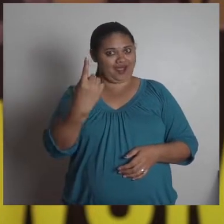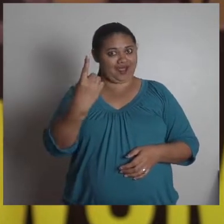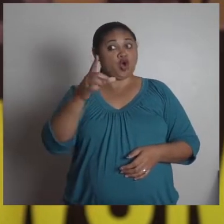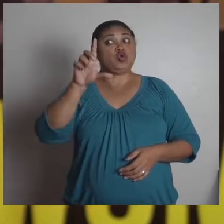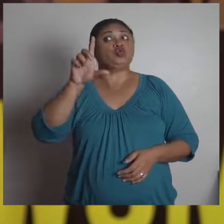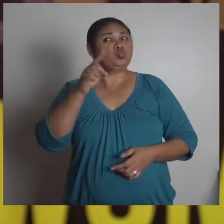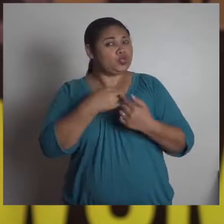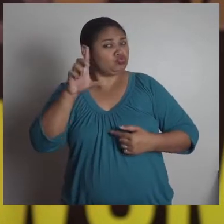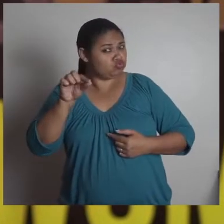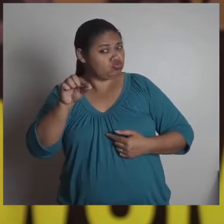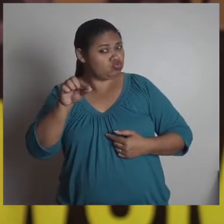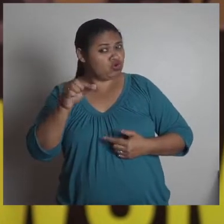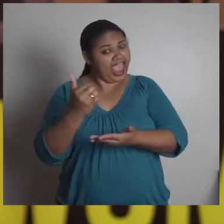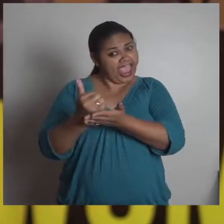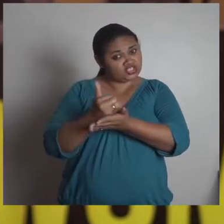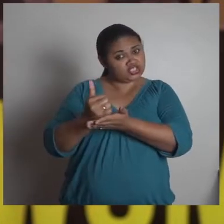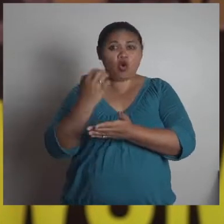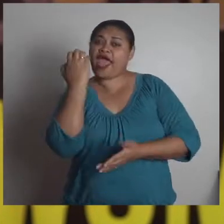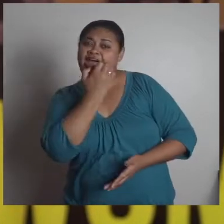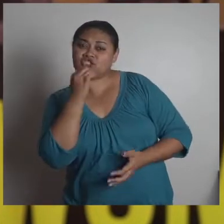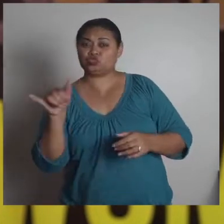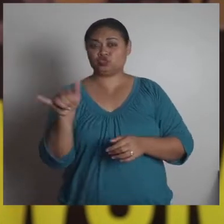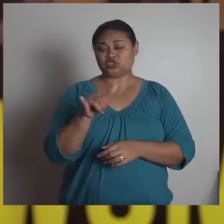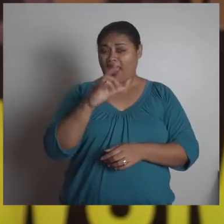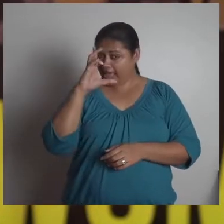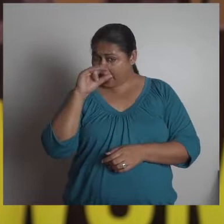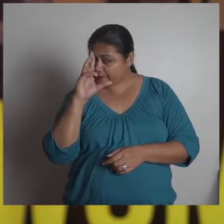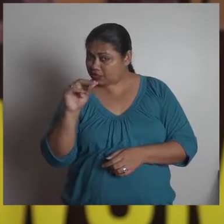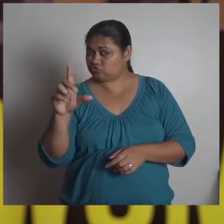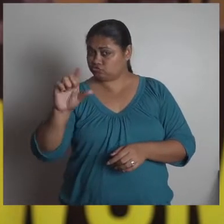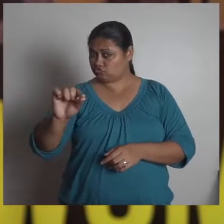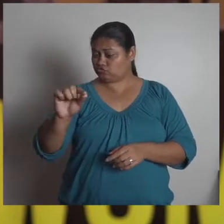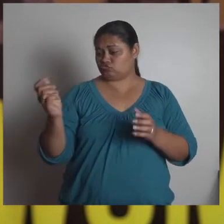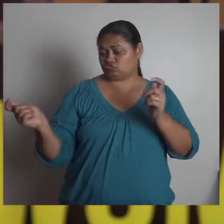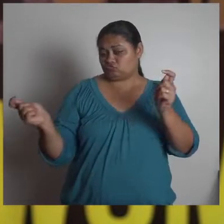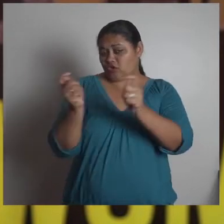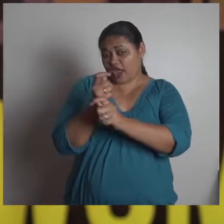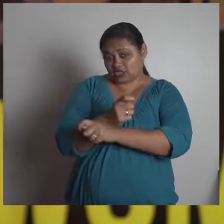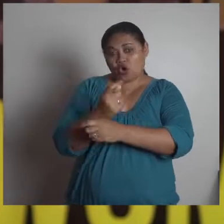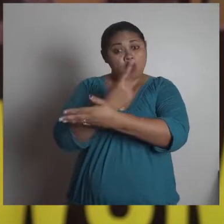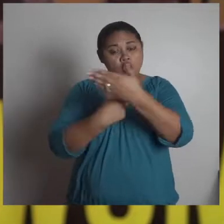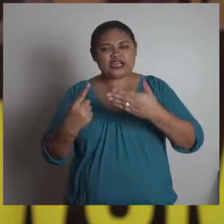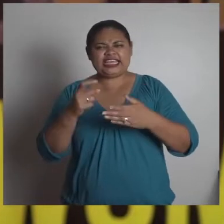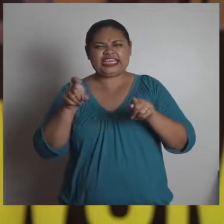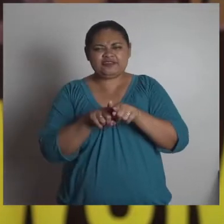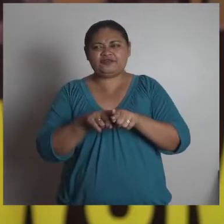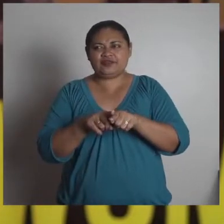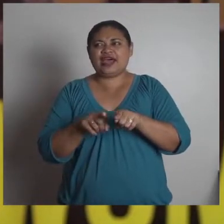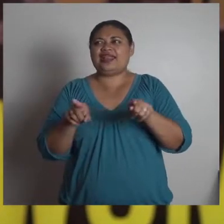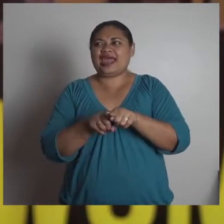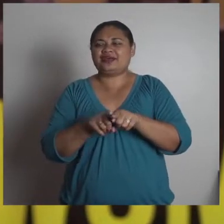than that, knowing it is one thing, but then do we do anything about it to change that? Are we able to do anything to shift